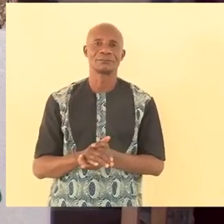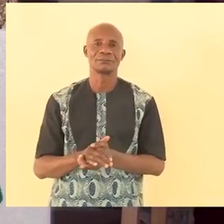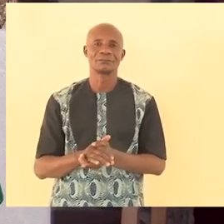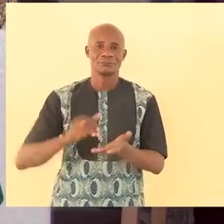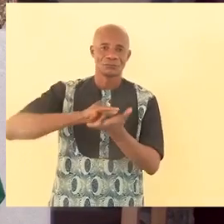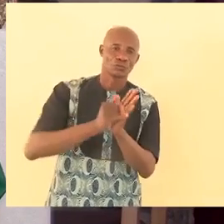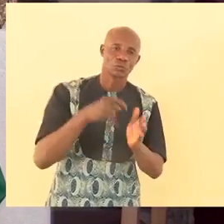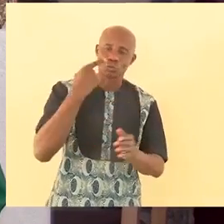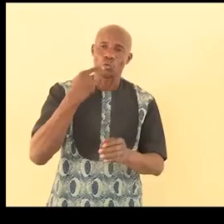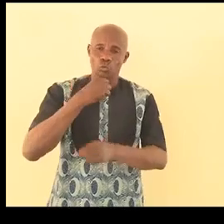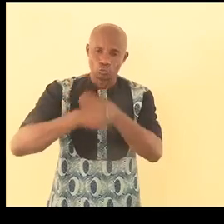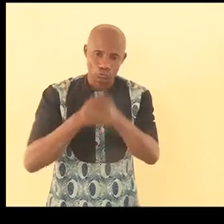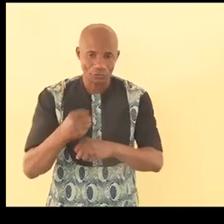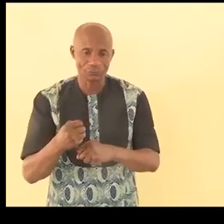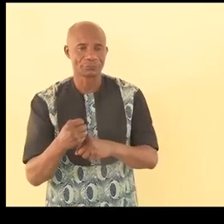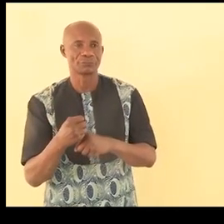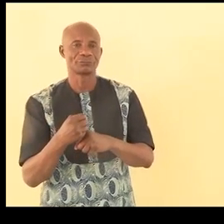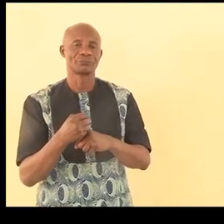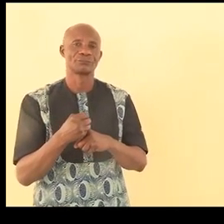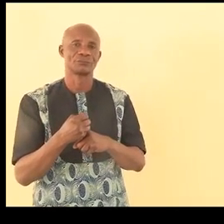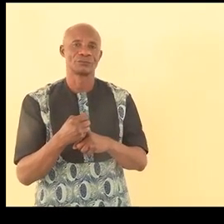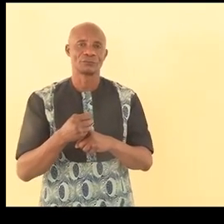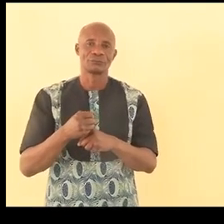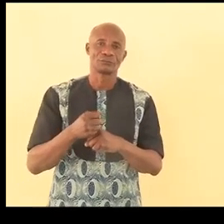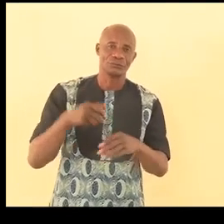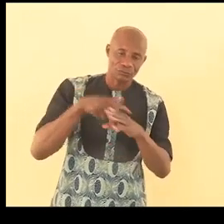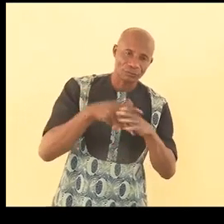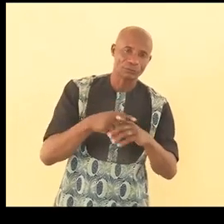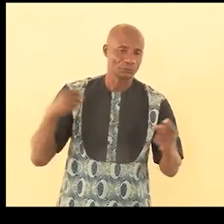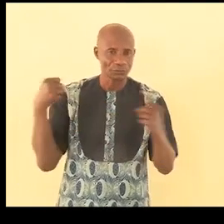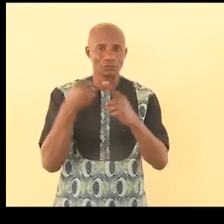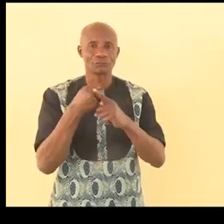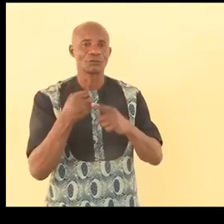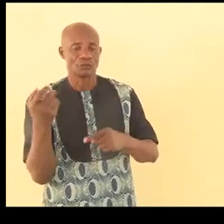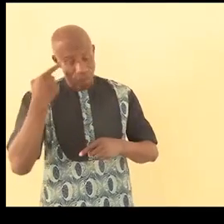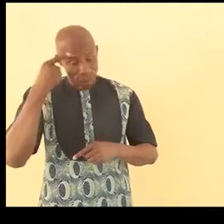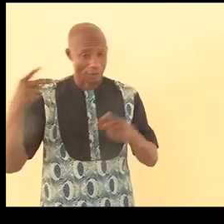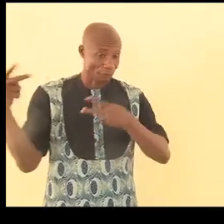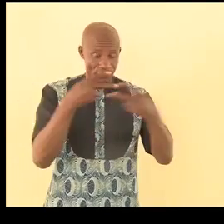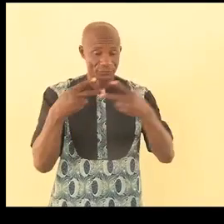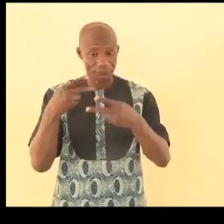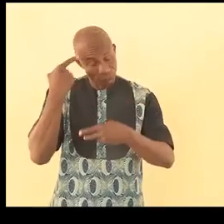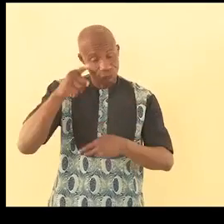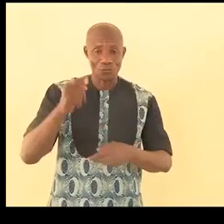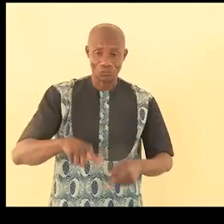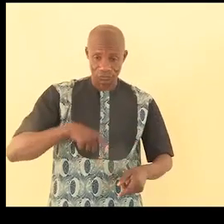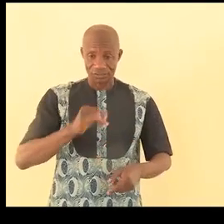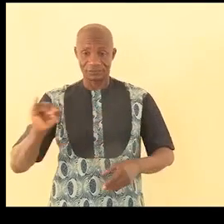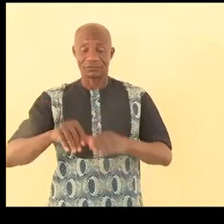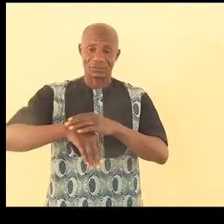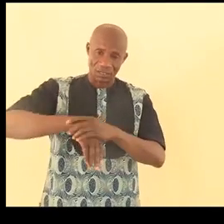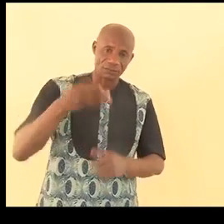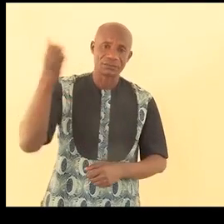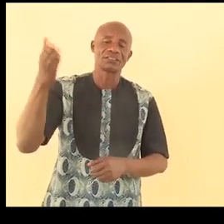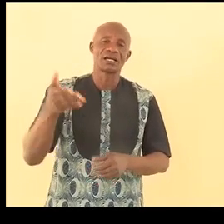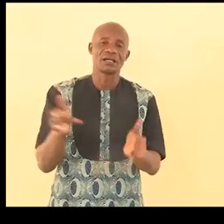society. Those who suffer insults, calumny, and violence for living out their Christian beliefs and values.